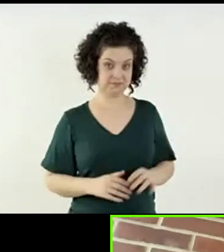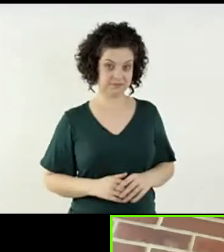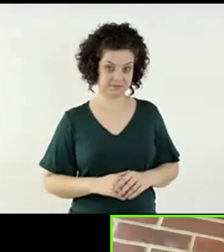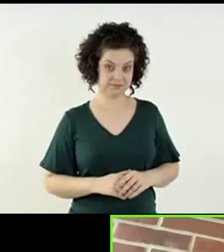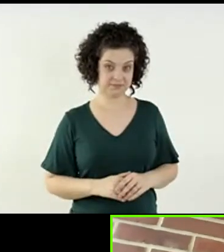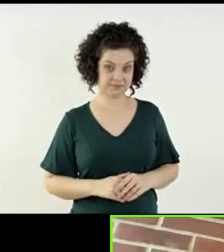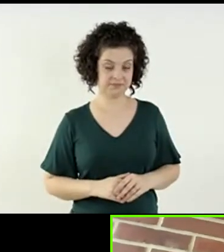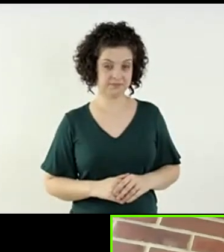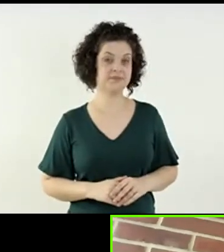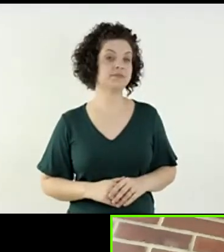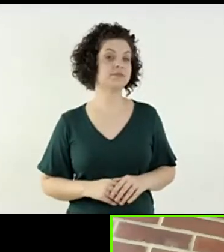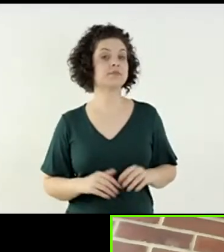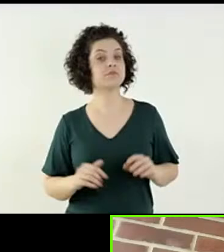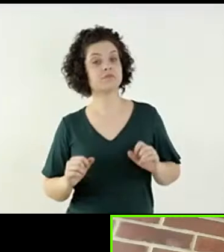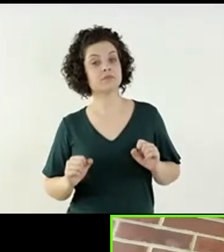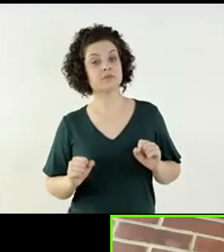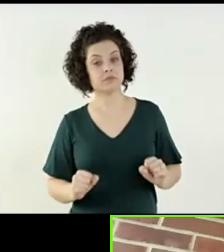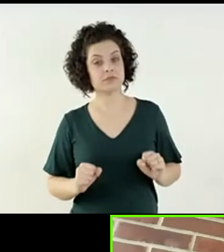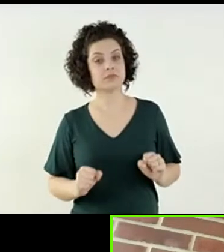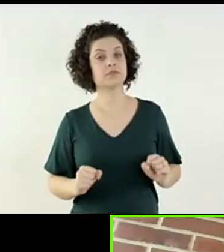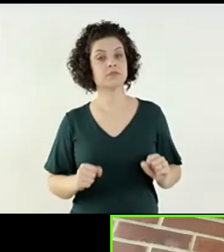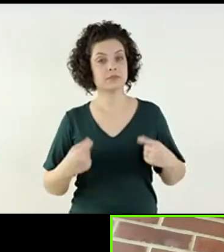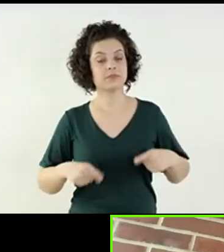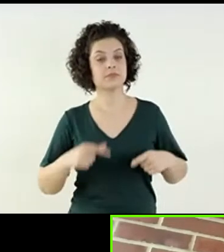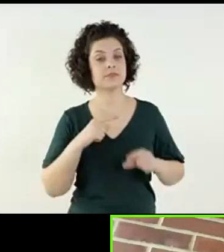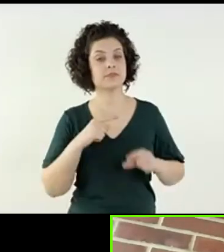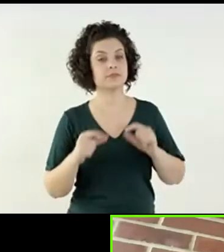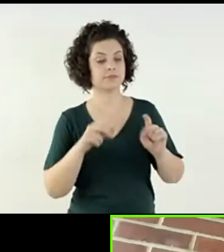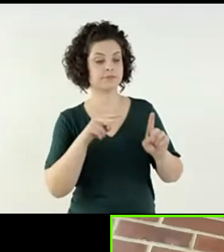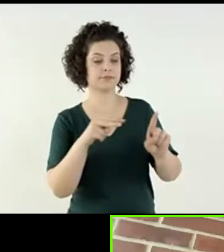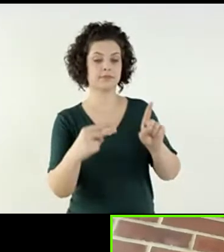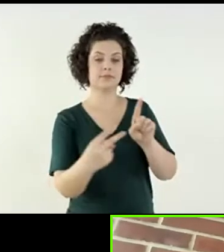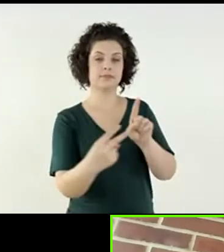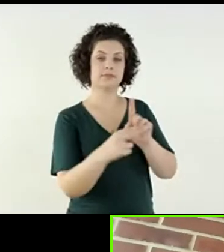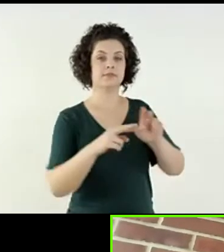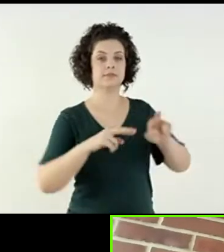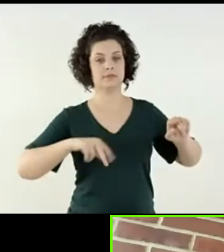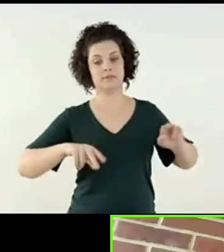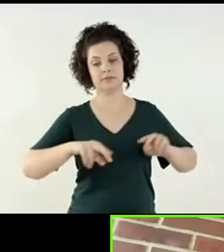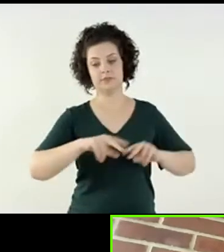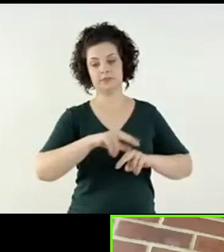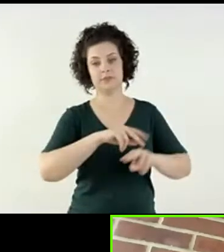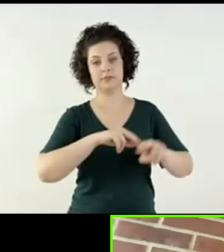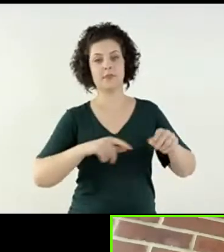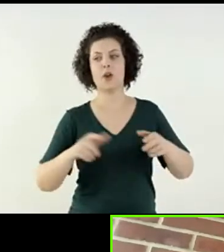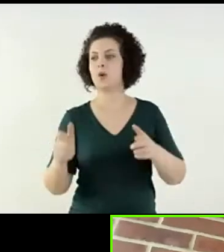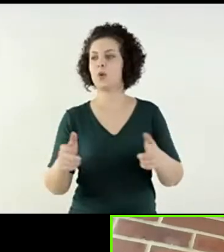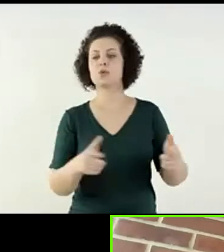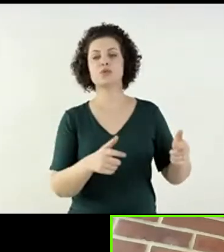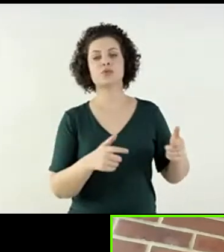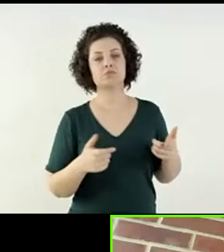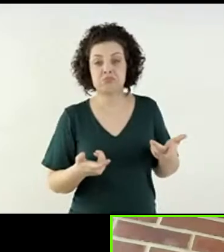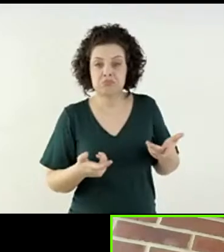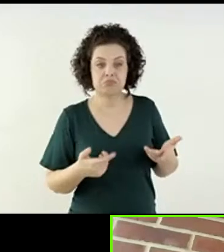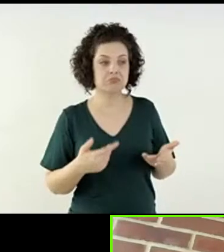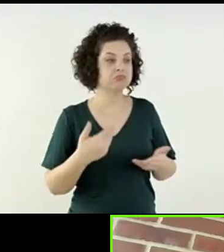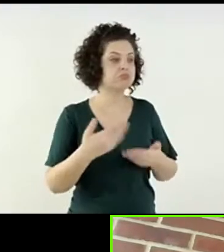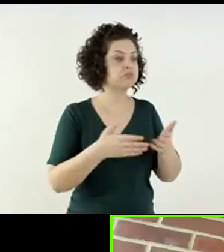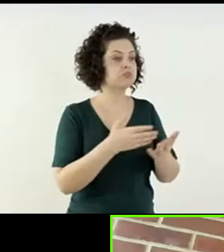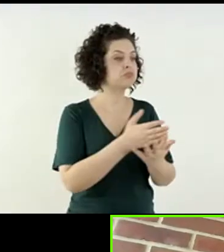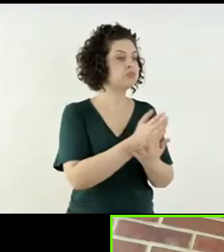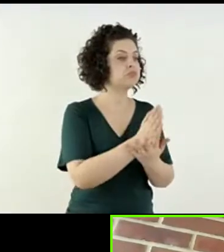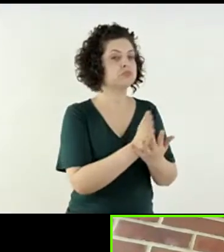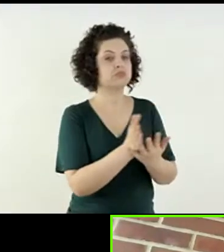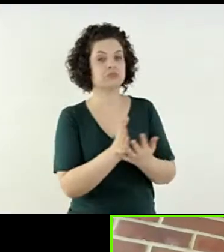be different perspectives about where feminism is going. As with any social movement,